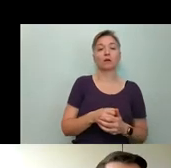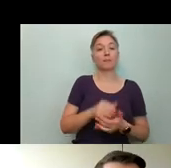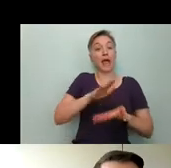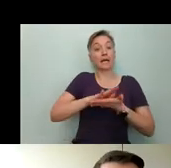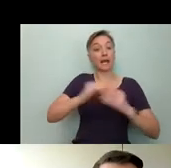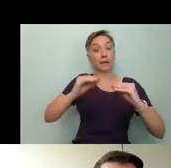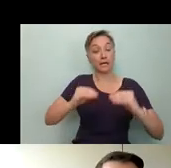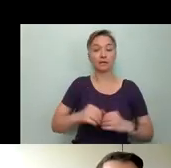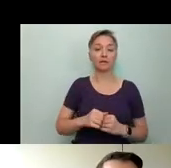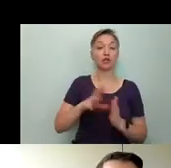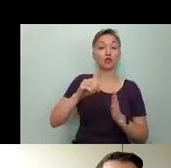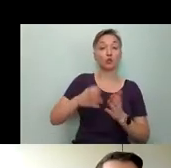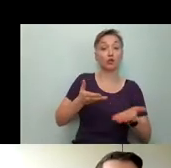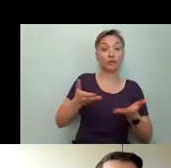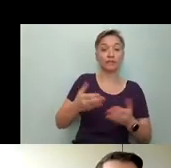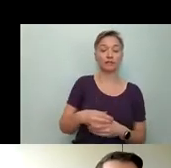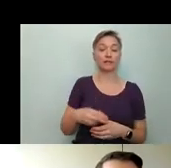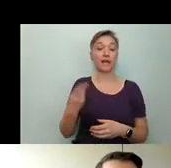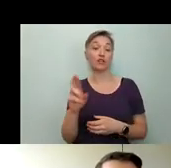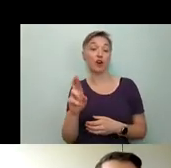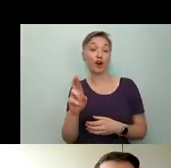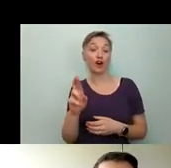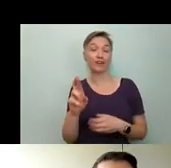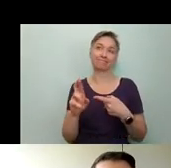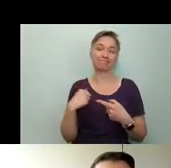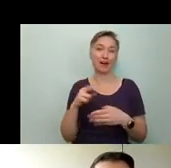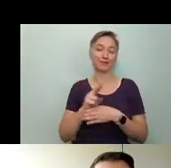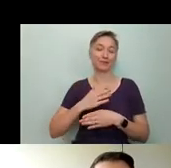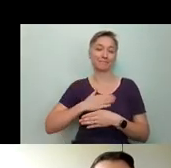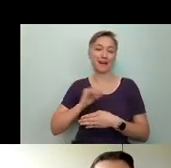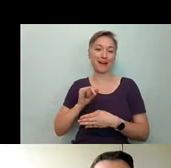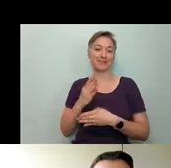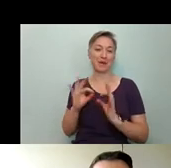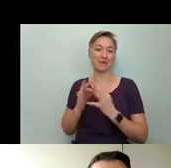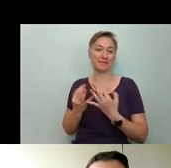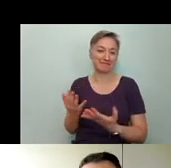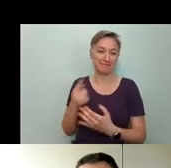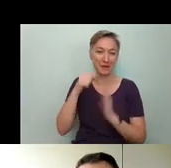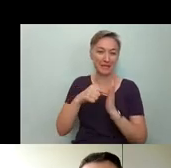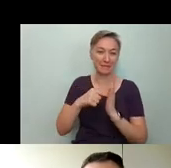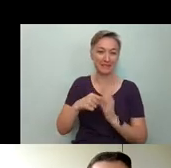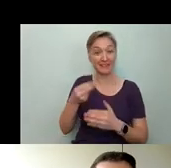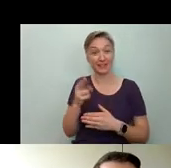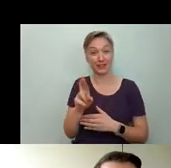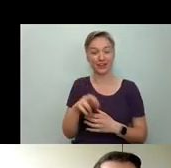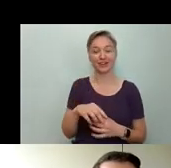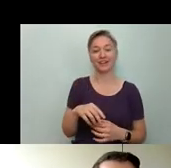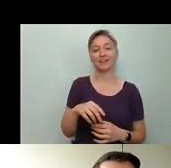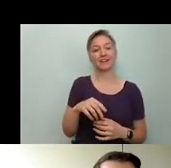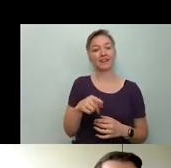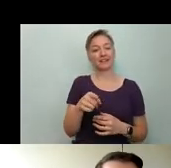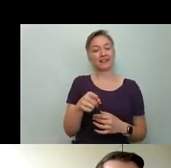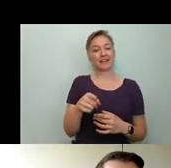or even HR? I'll lean on my own job family for a bit here. And you can start to get a sense